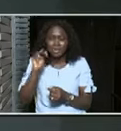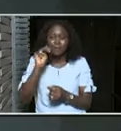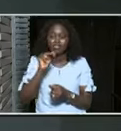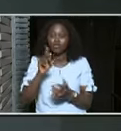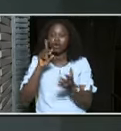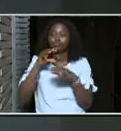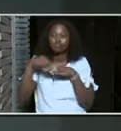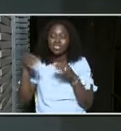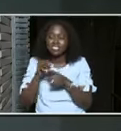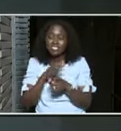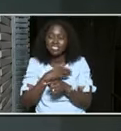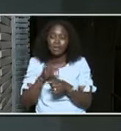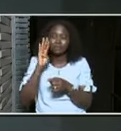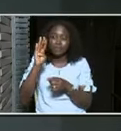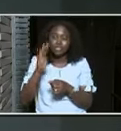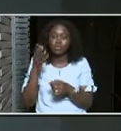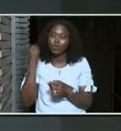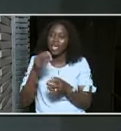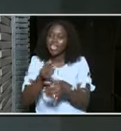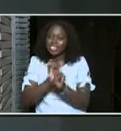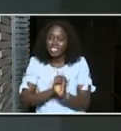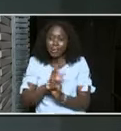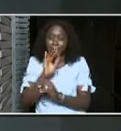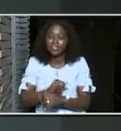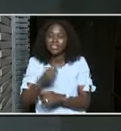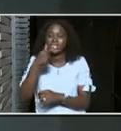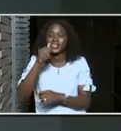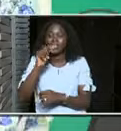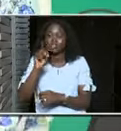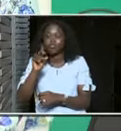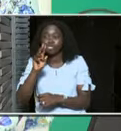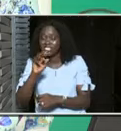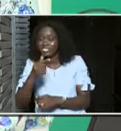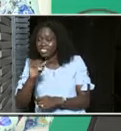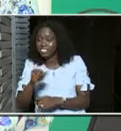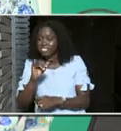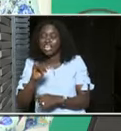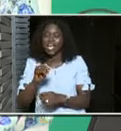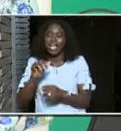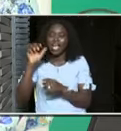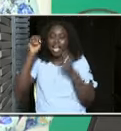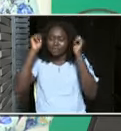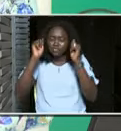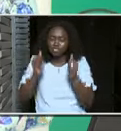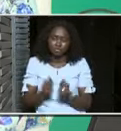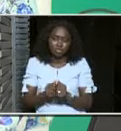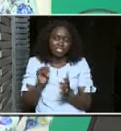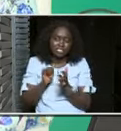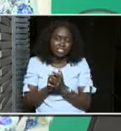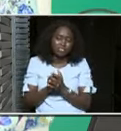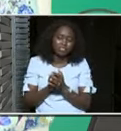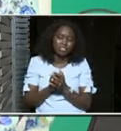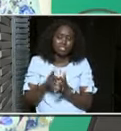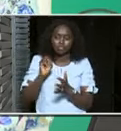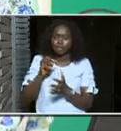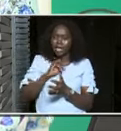billion was inherited by the Ganduje administration as debt in respect of foreign and local scholarships that you gave out. So I